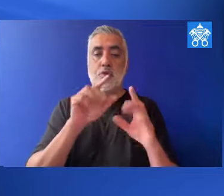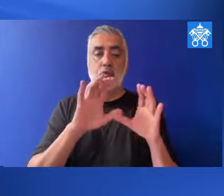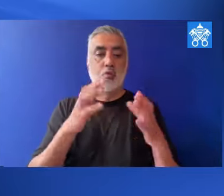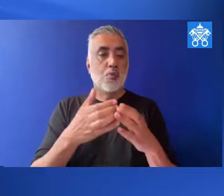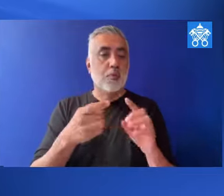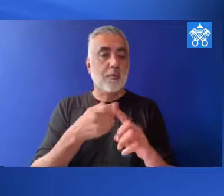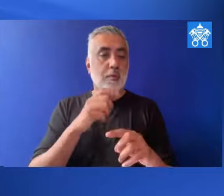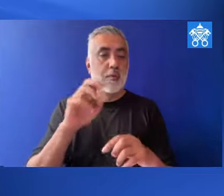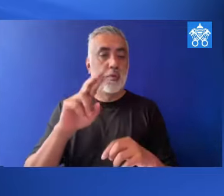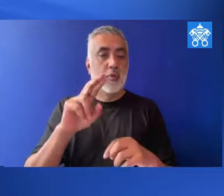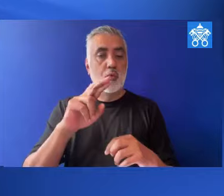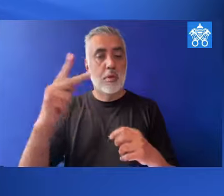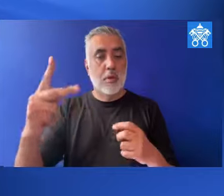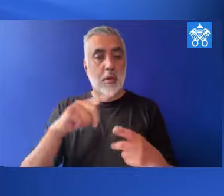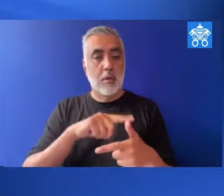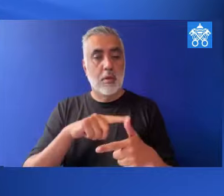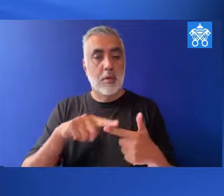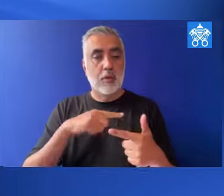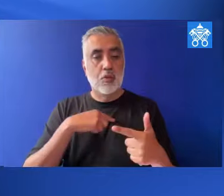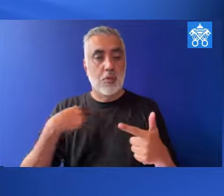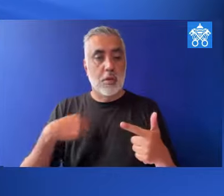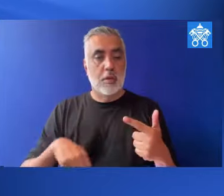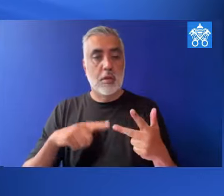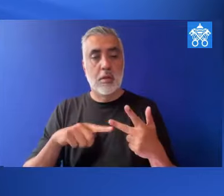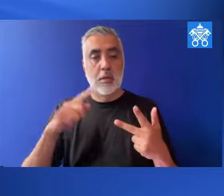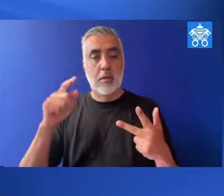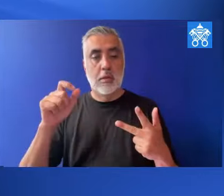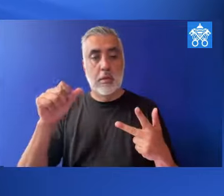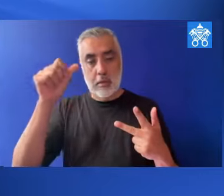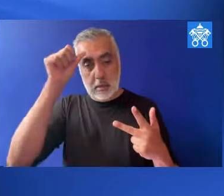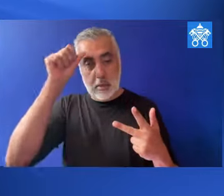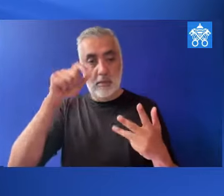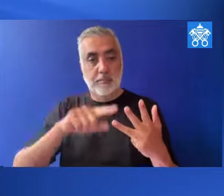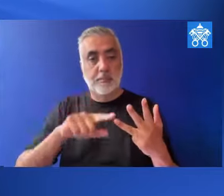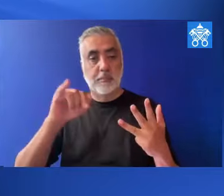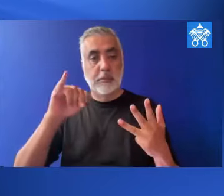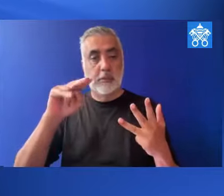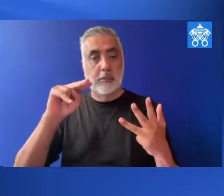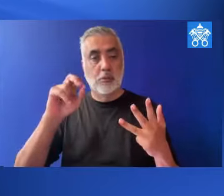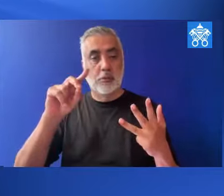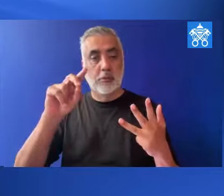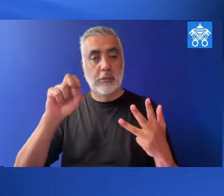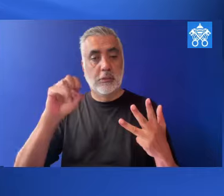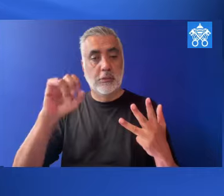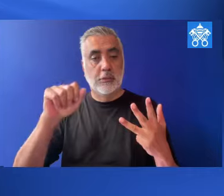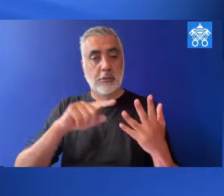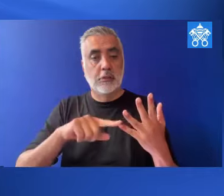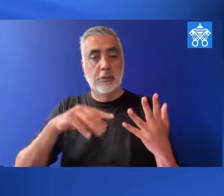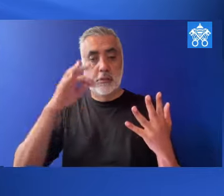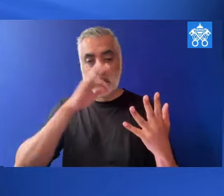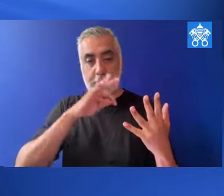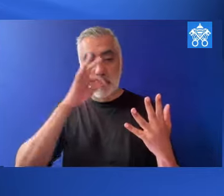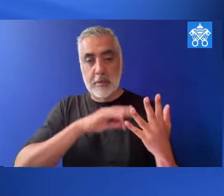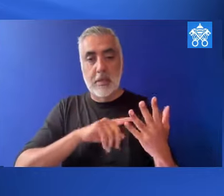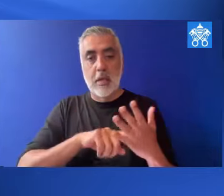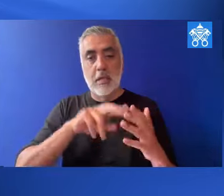the groups from the United Kingdom, China, India, Indonesia, the Philippines,